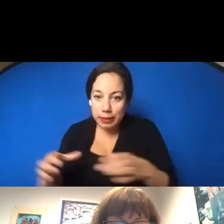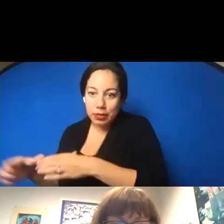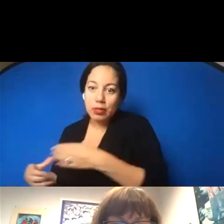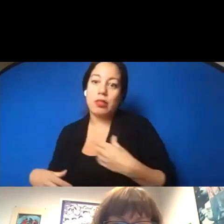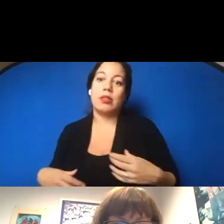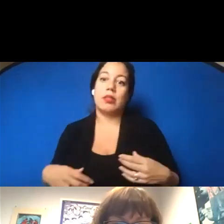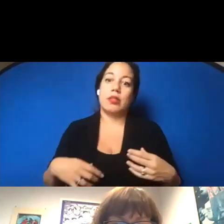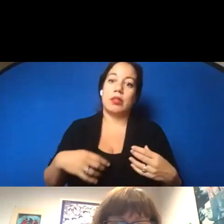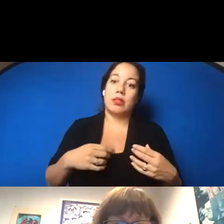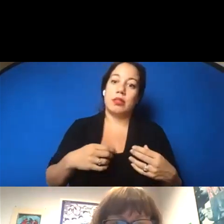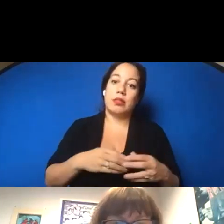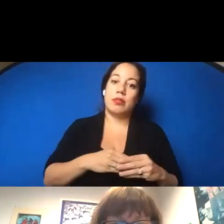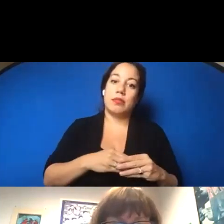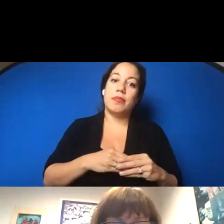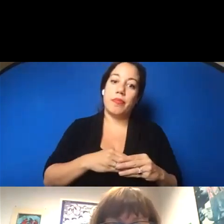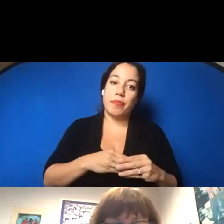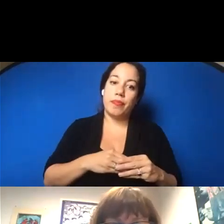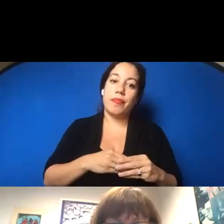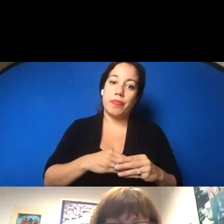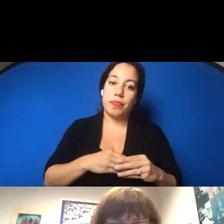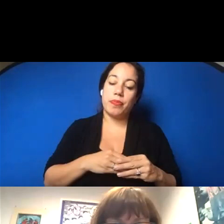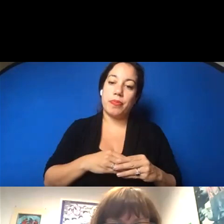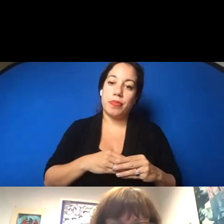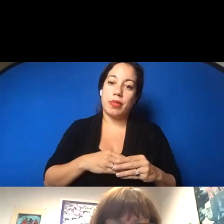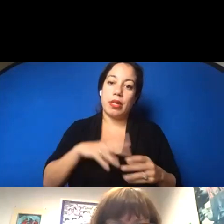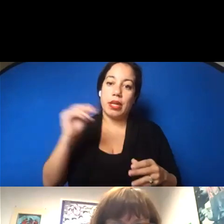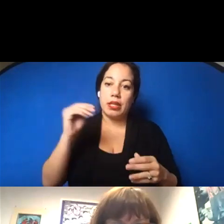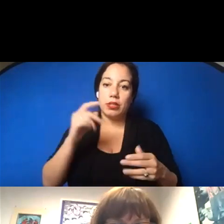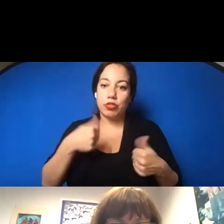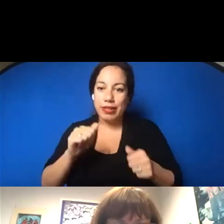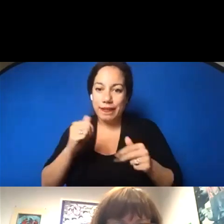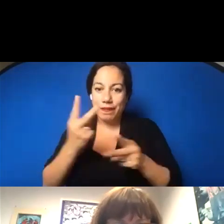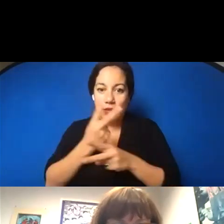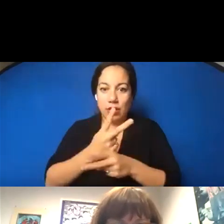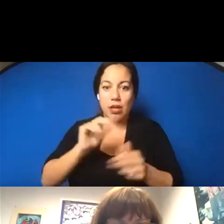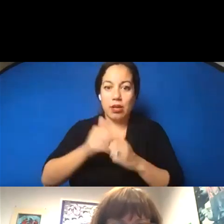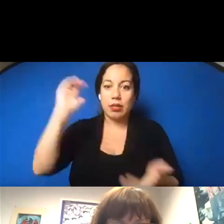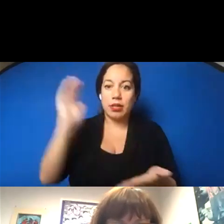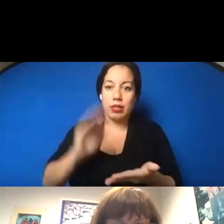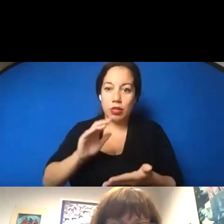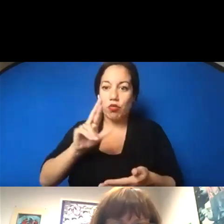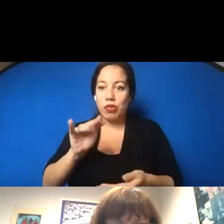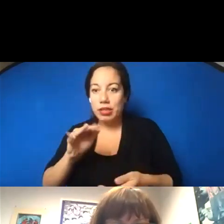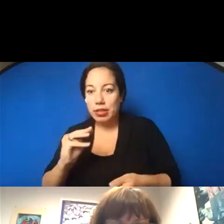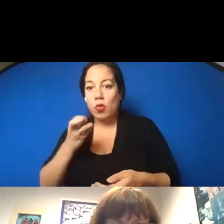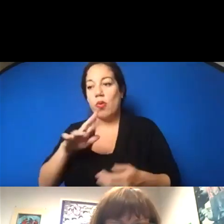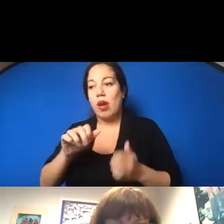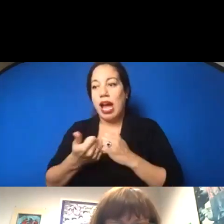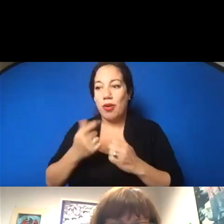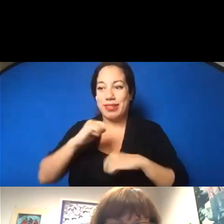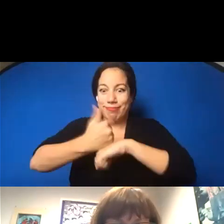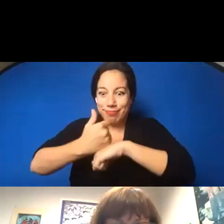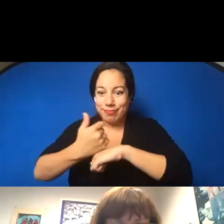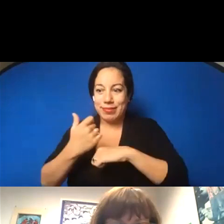skills, and working together along how racism and racialized capitalism manifest in your own setting. Because this is